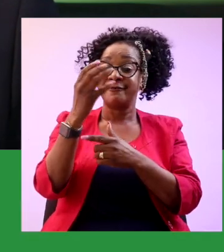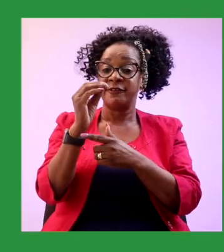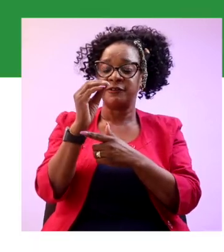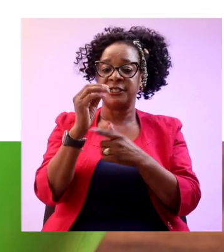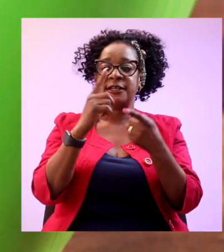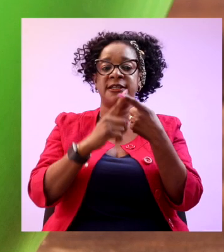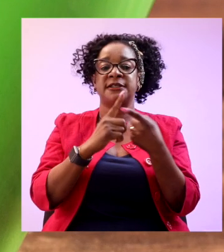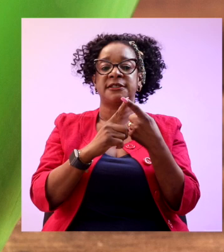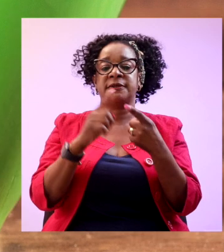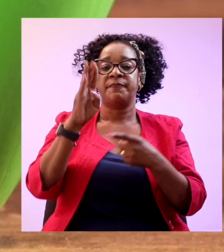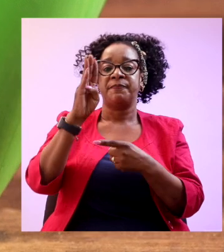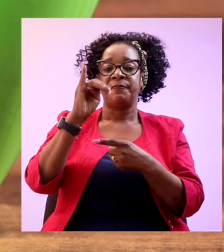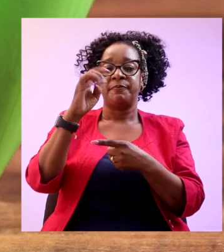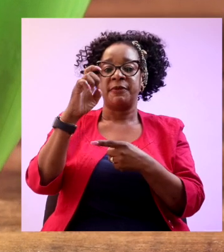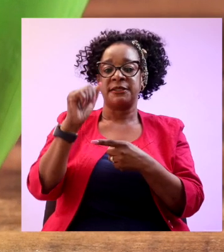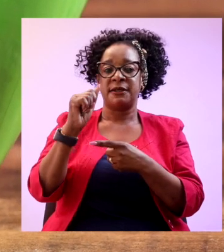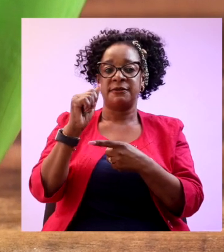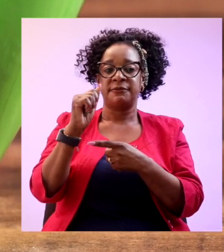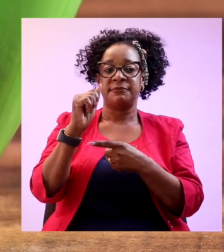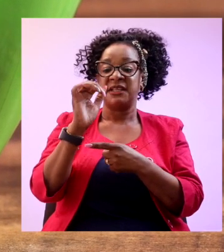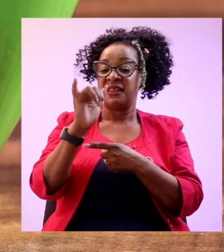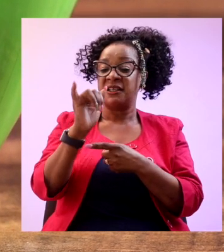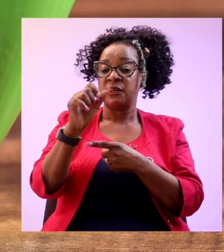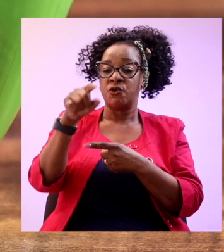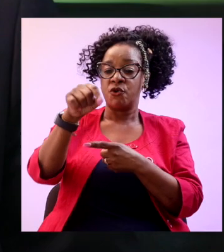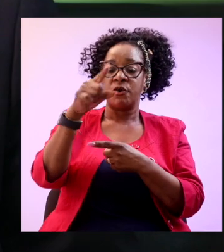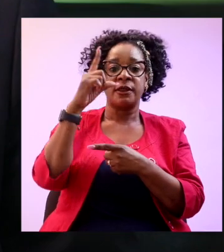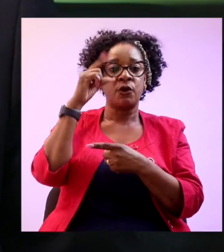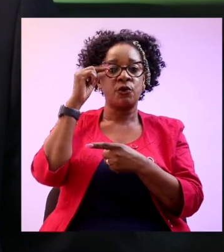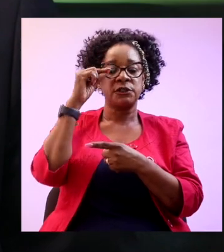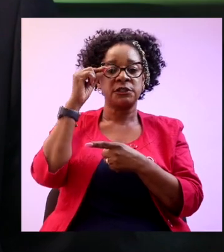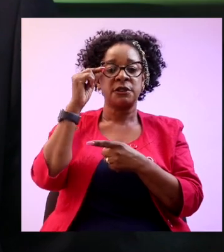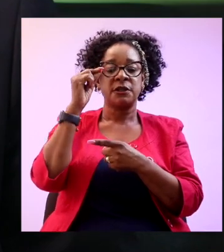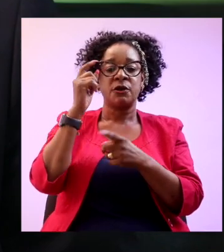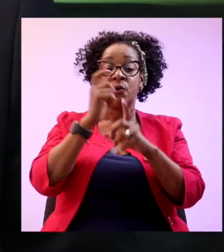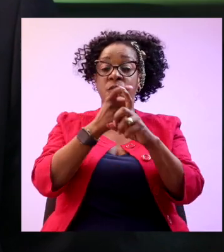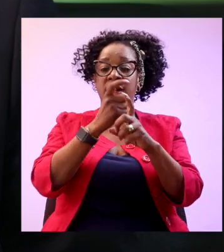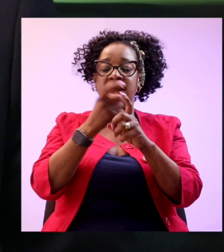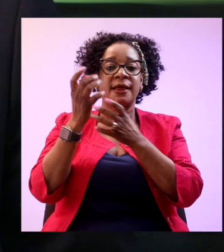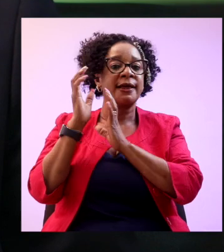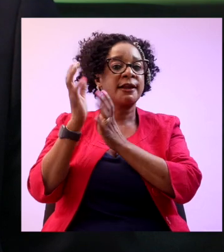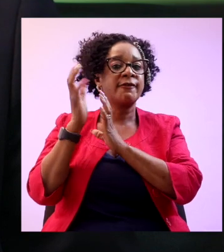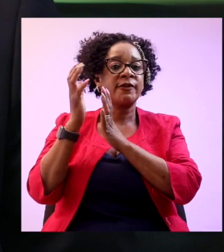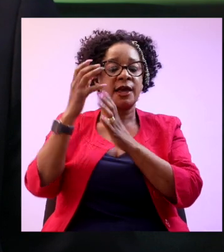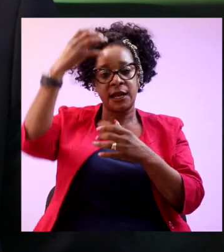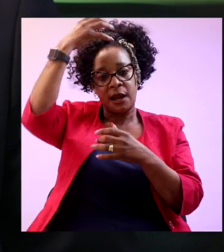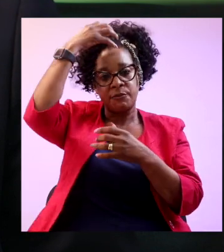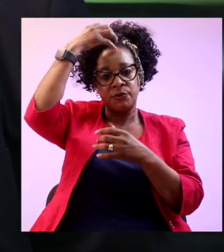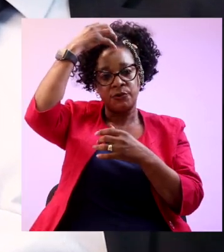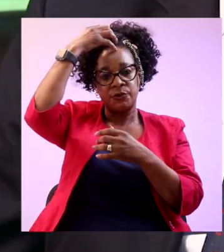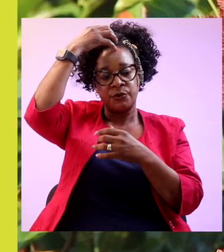years is Bixa. Bixa is mainly grown in the coastal region, Kwale,